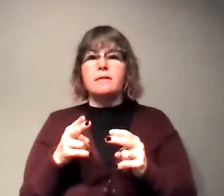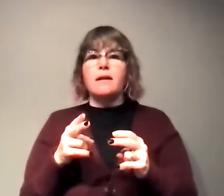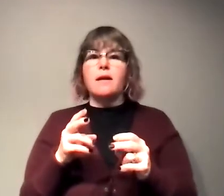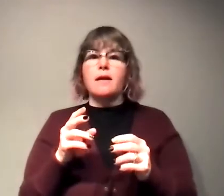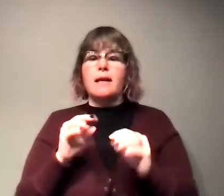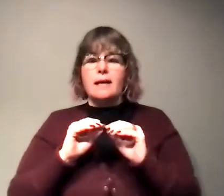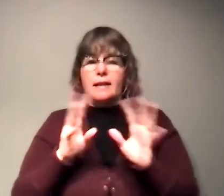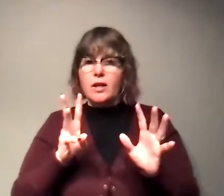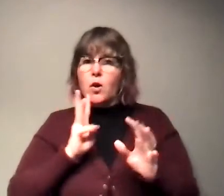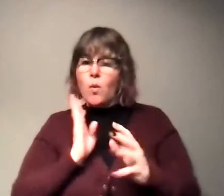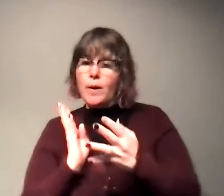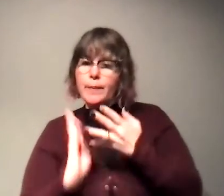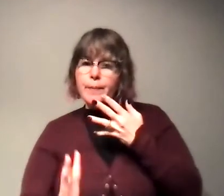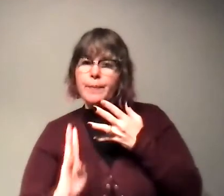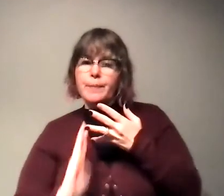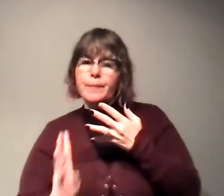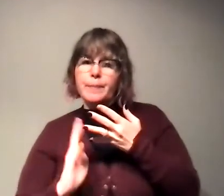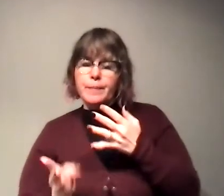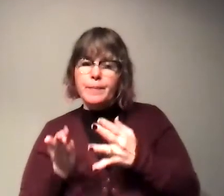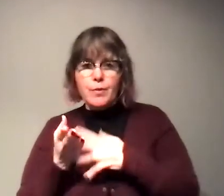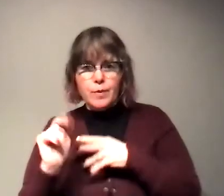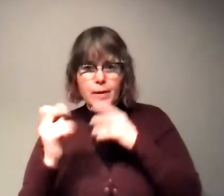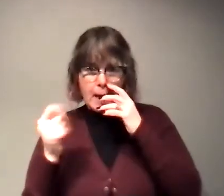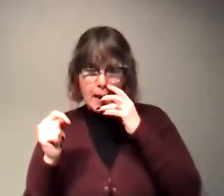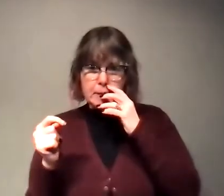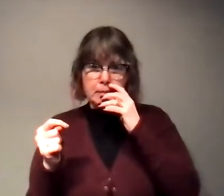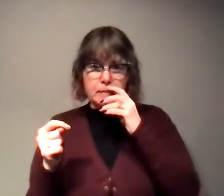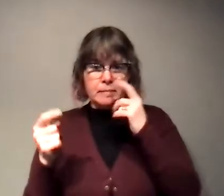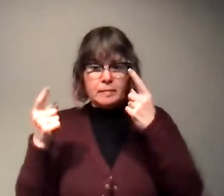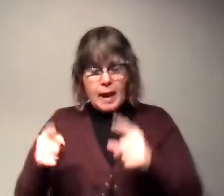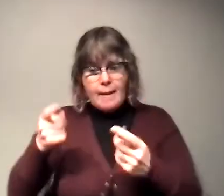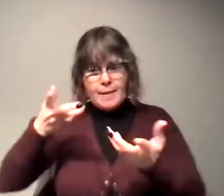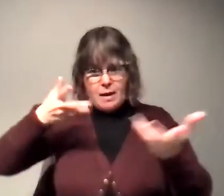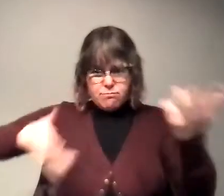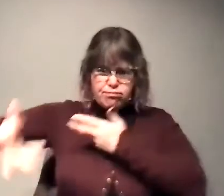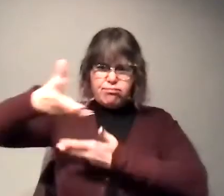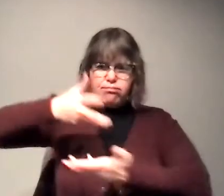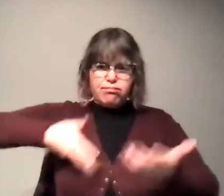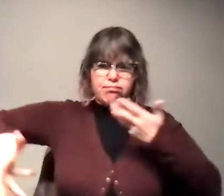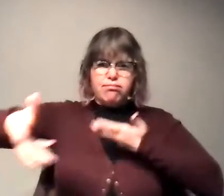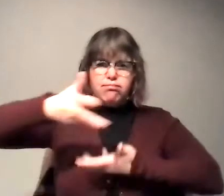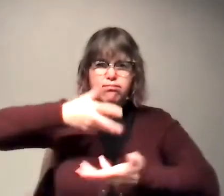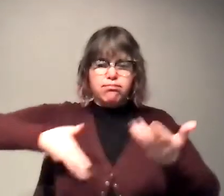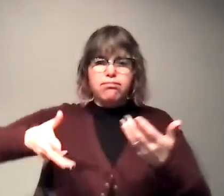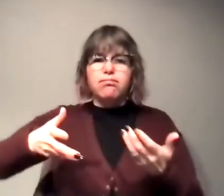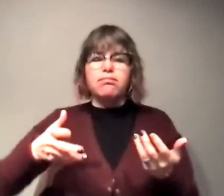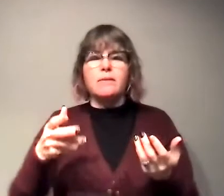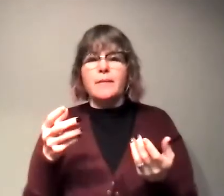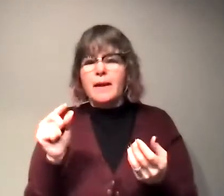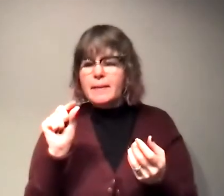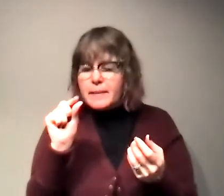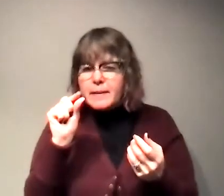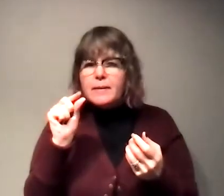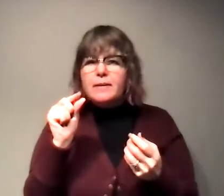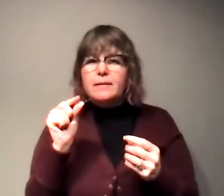clear water, flow through those nests. Well, while they're doing that, they're actually stirring up the river bottom and getting some of the